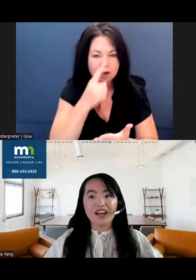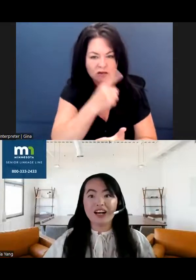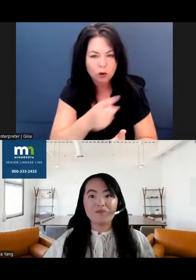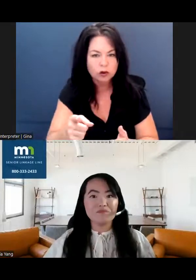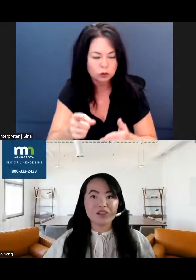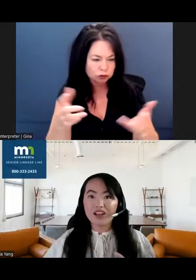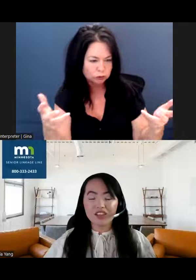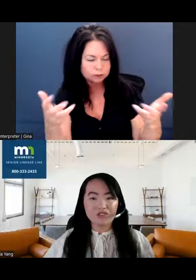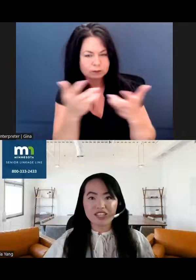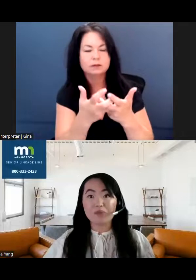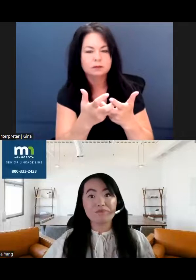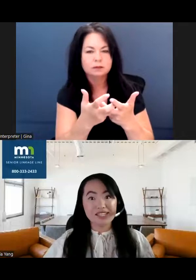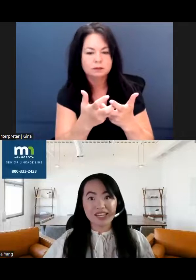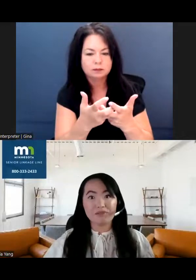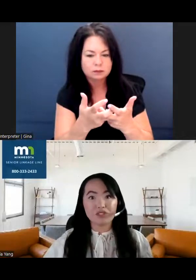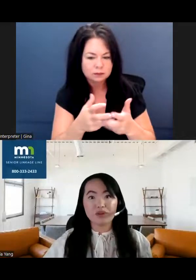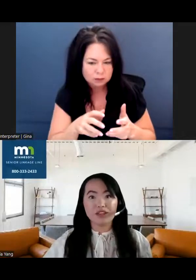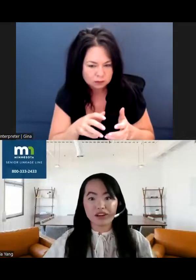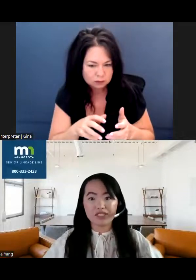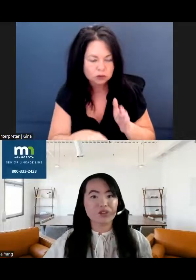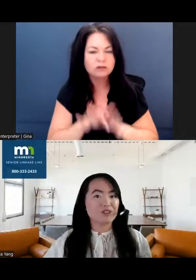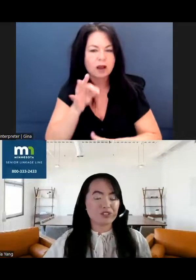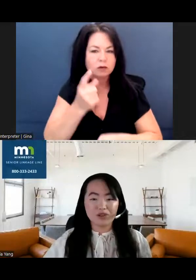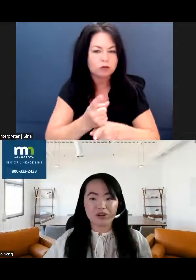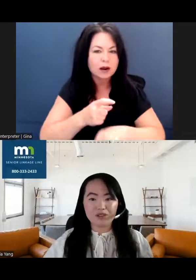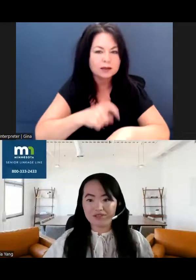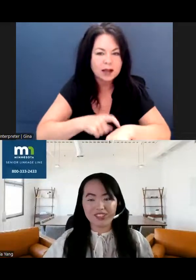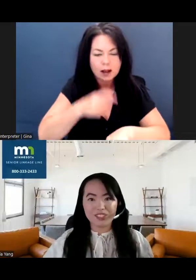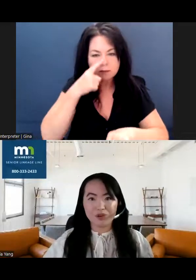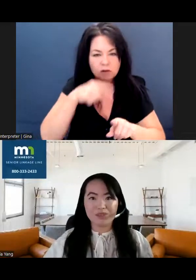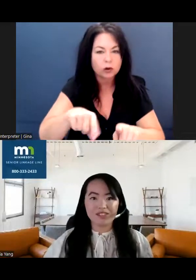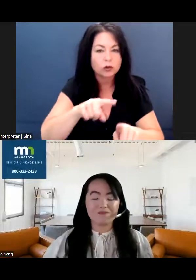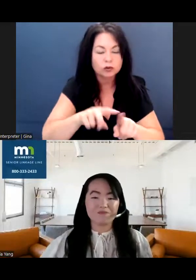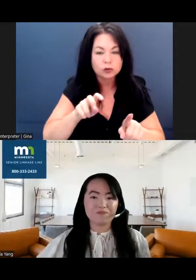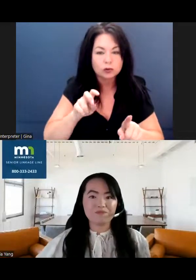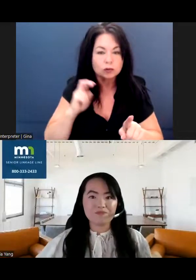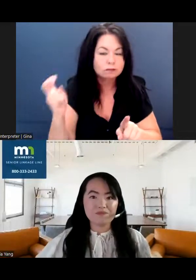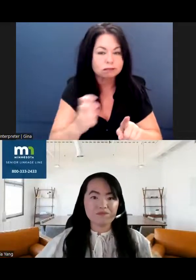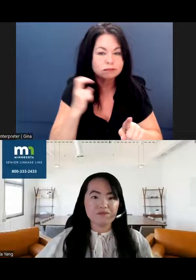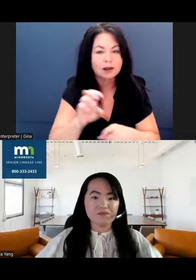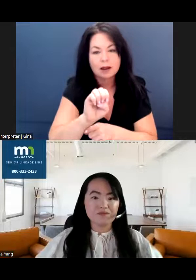some alone time or me time to run your errands or go to your own doctor's appointment.